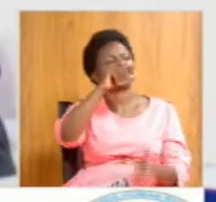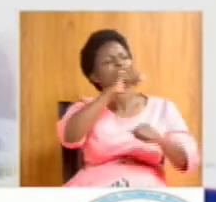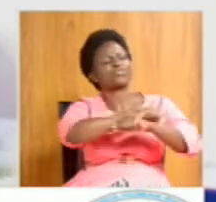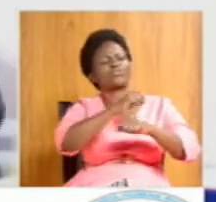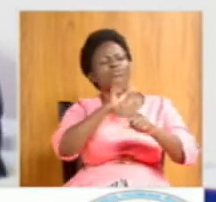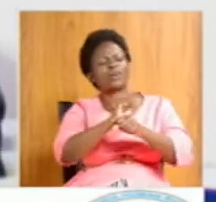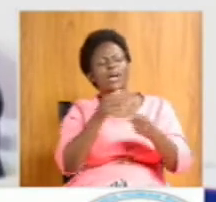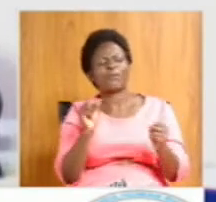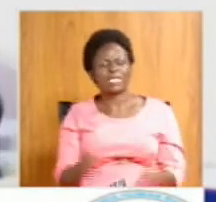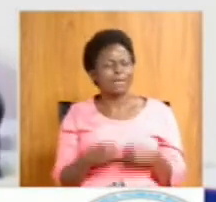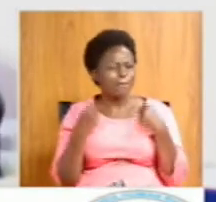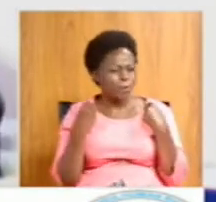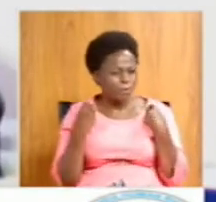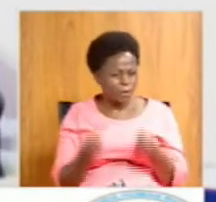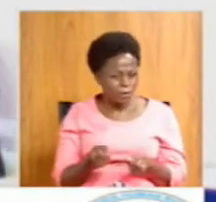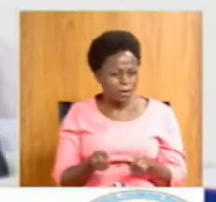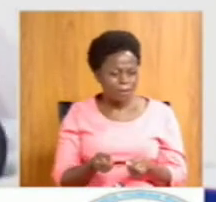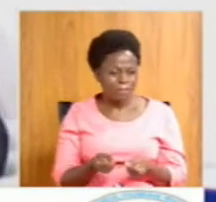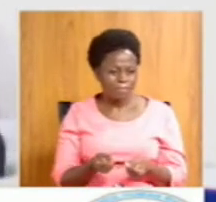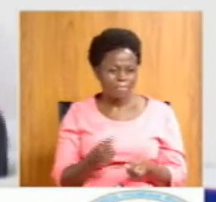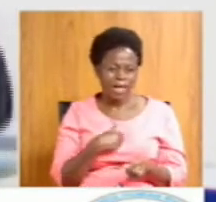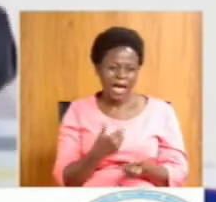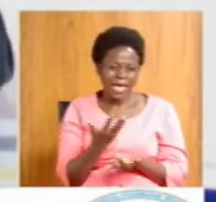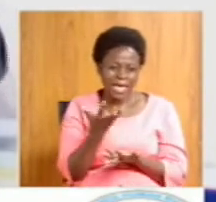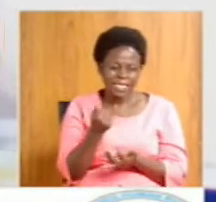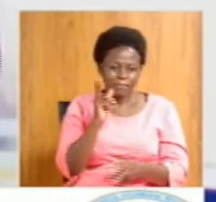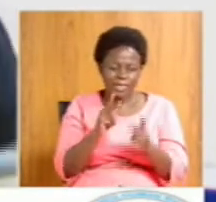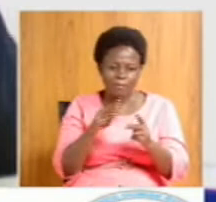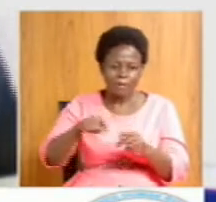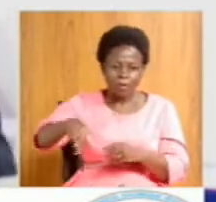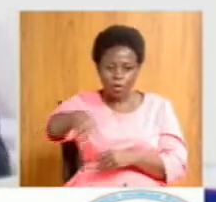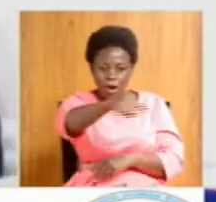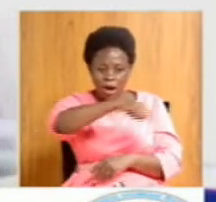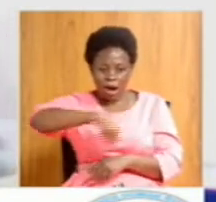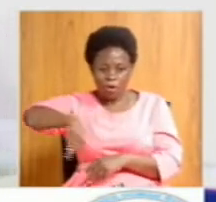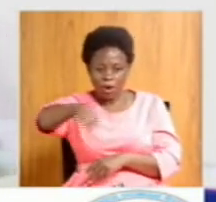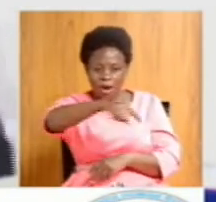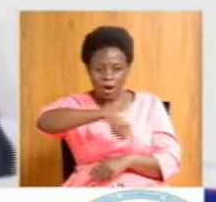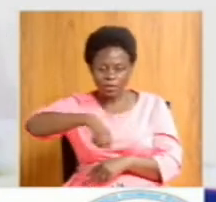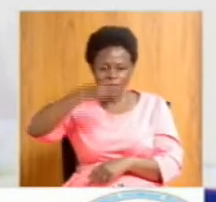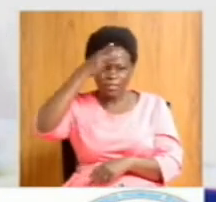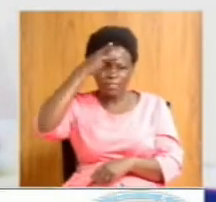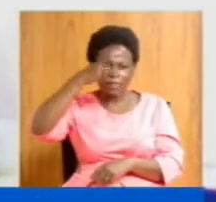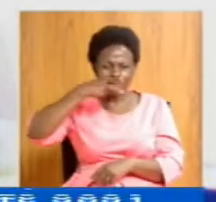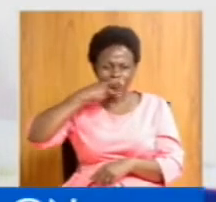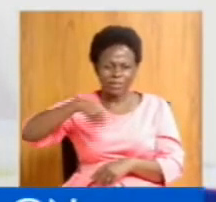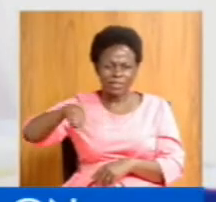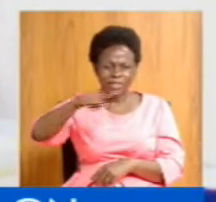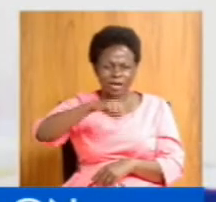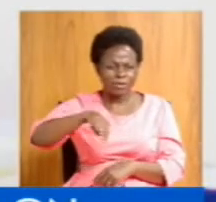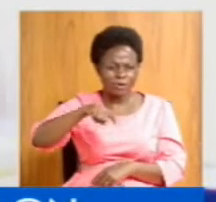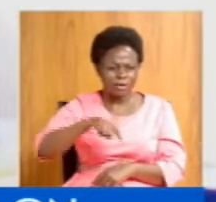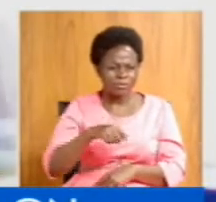functioning it's impossible I expect the people around the parents around to be